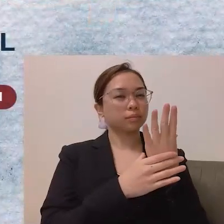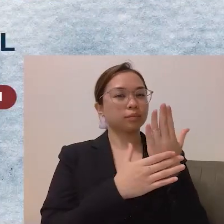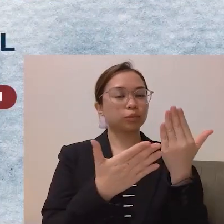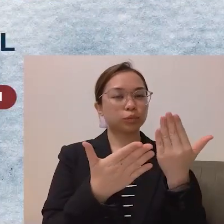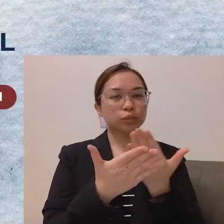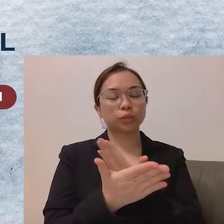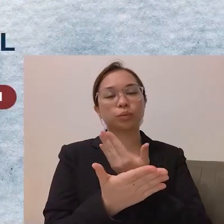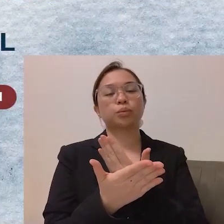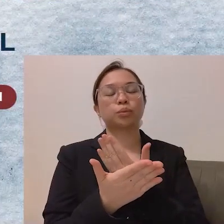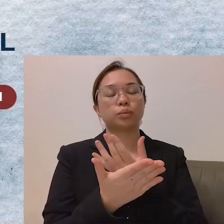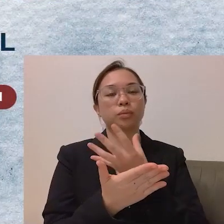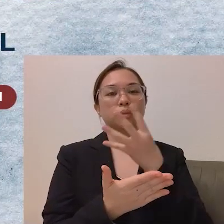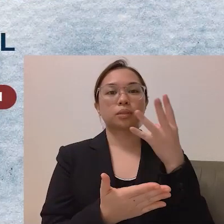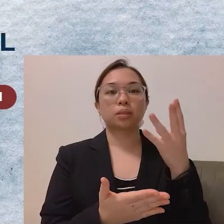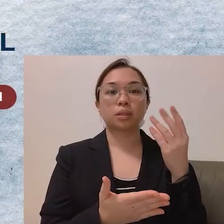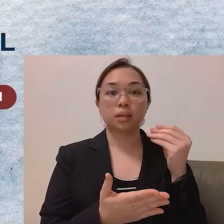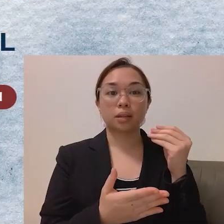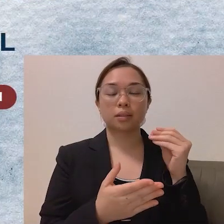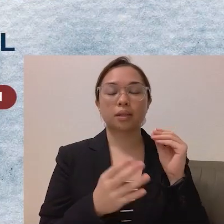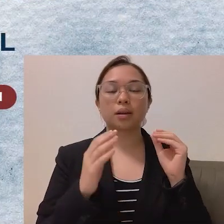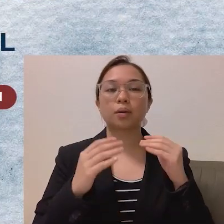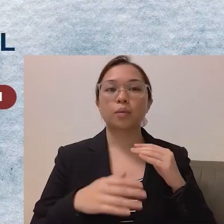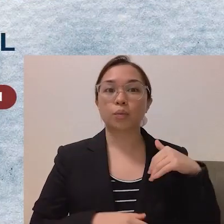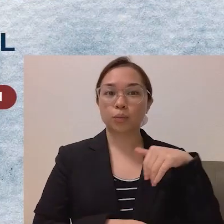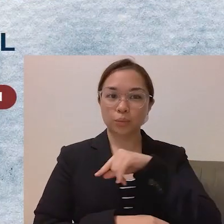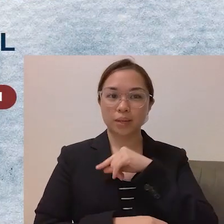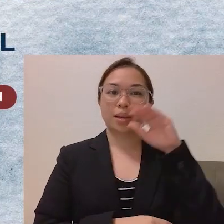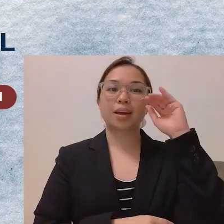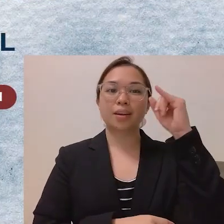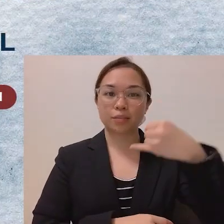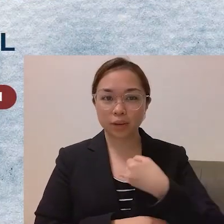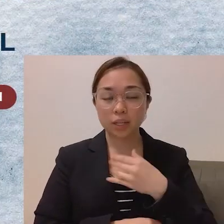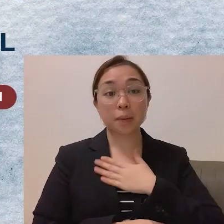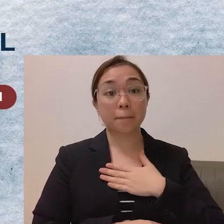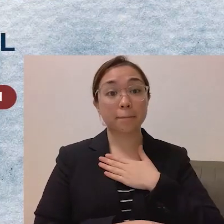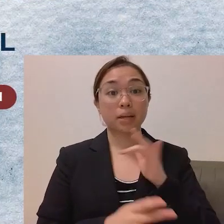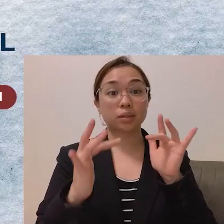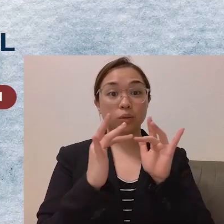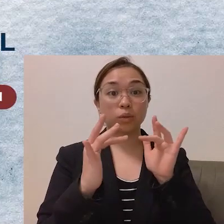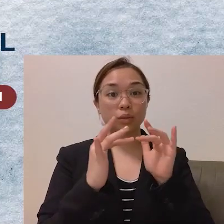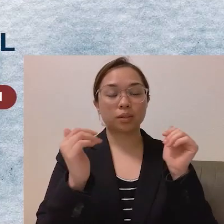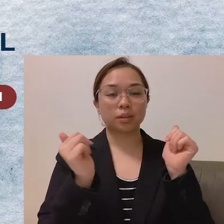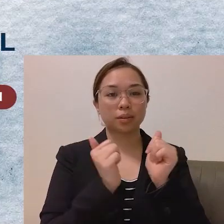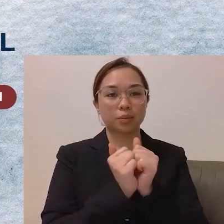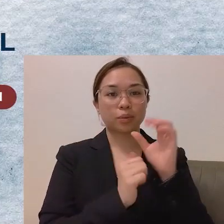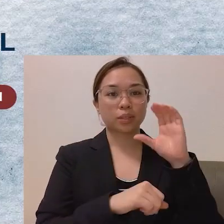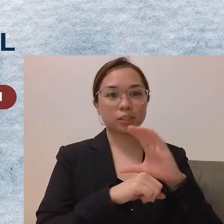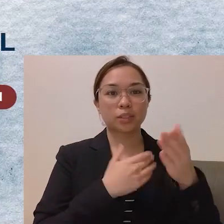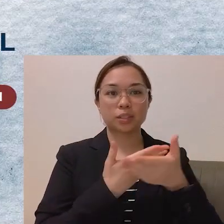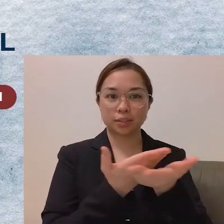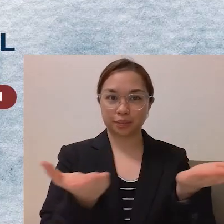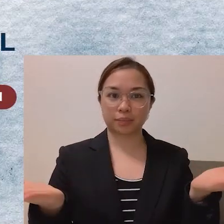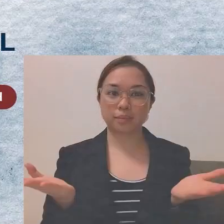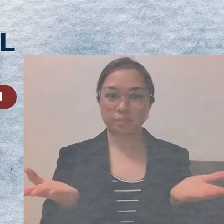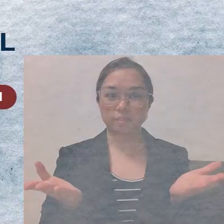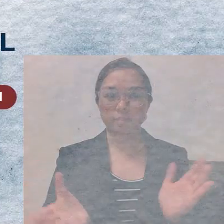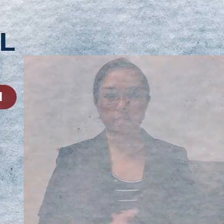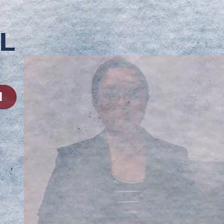assist us in pursuing this call, we invite you to connect with the church in these different venues.